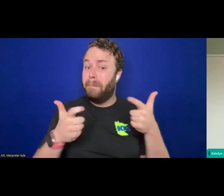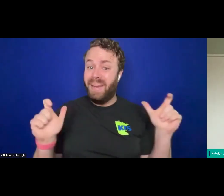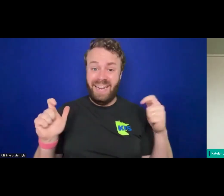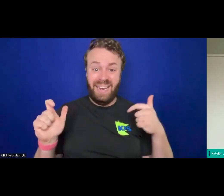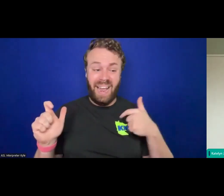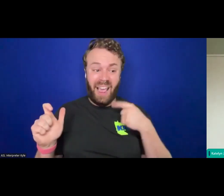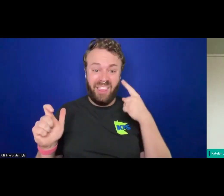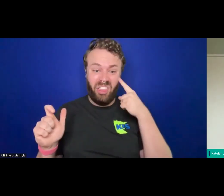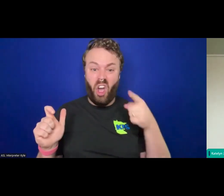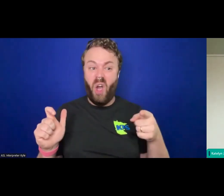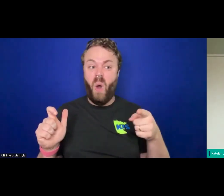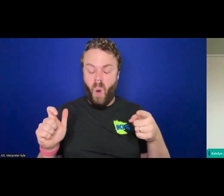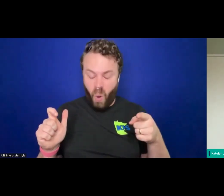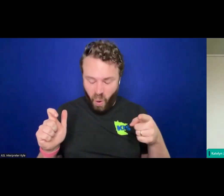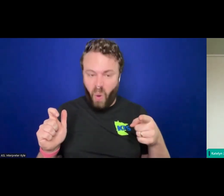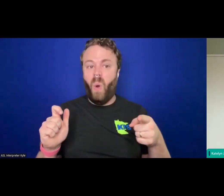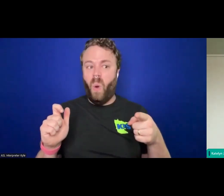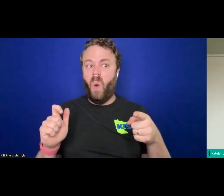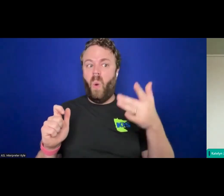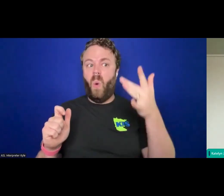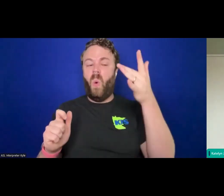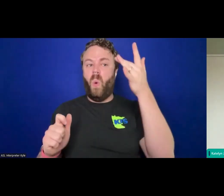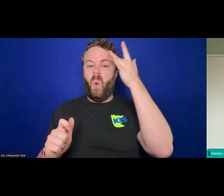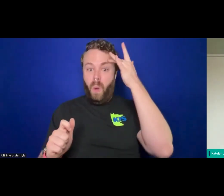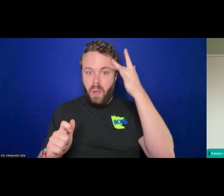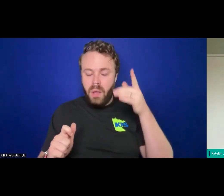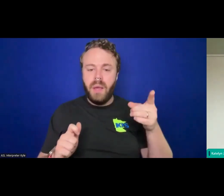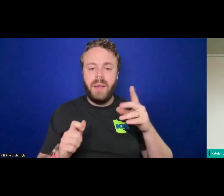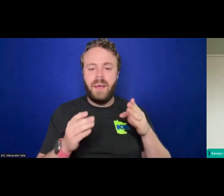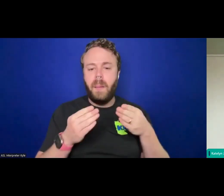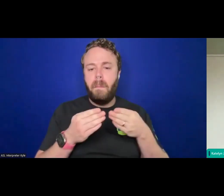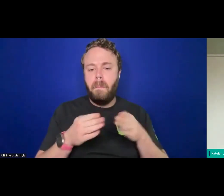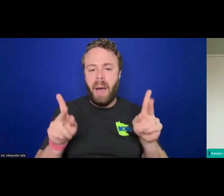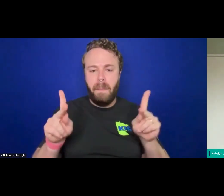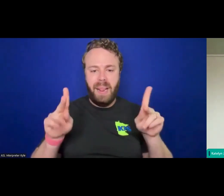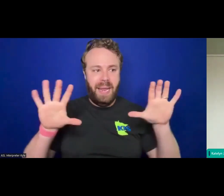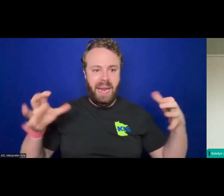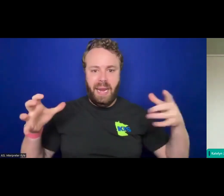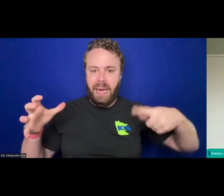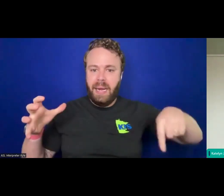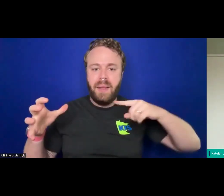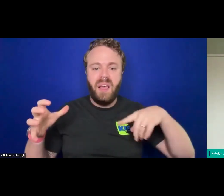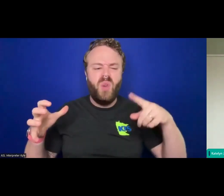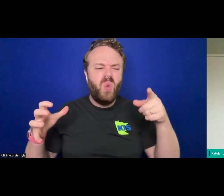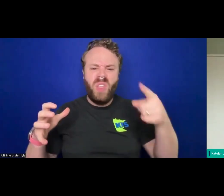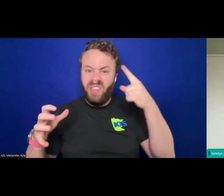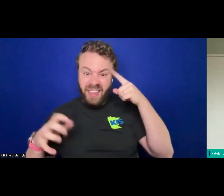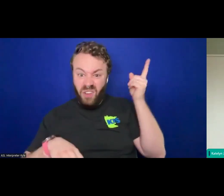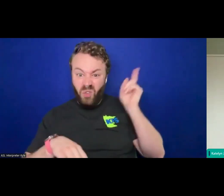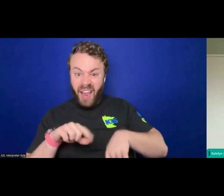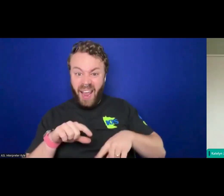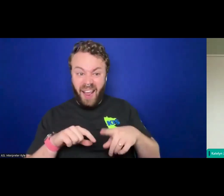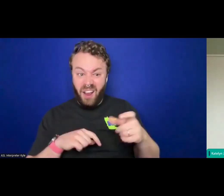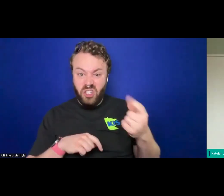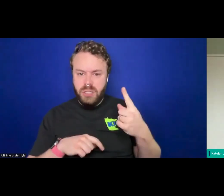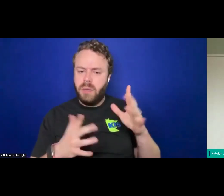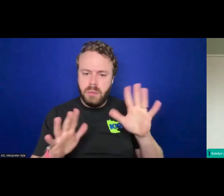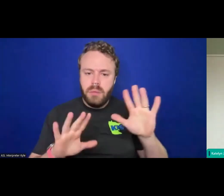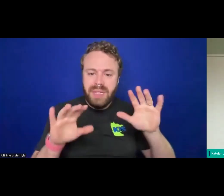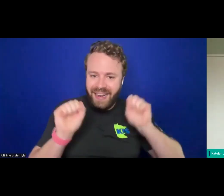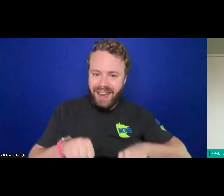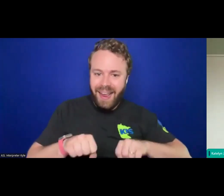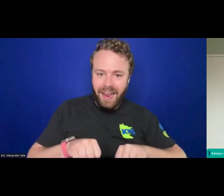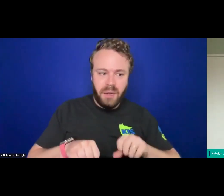They can and deserve nuance and complexity if it is communicated clearly. And so